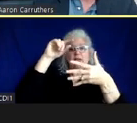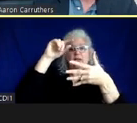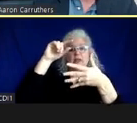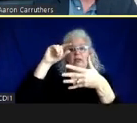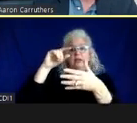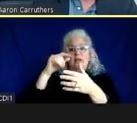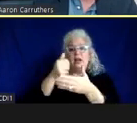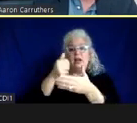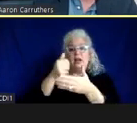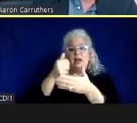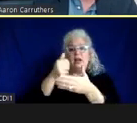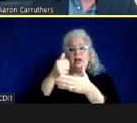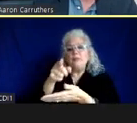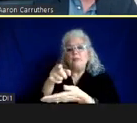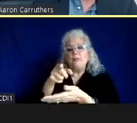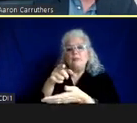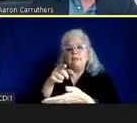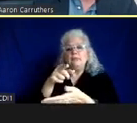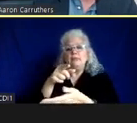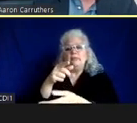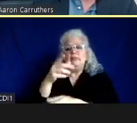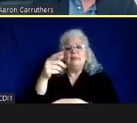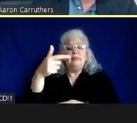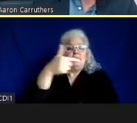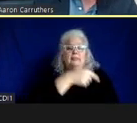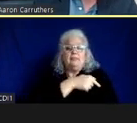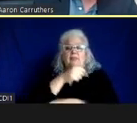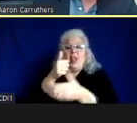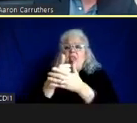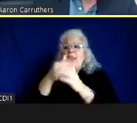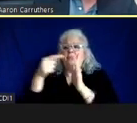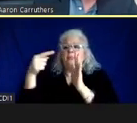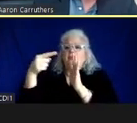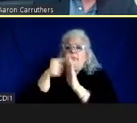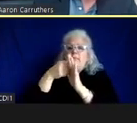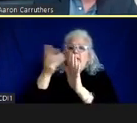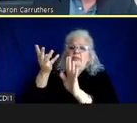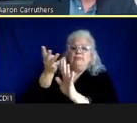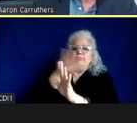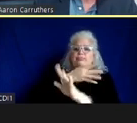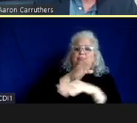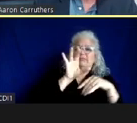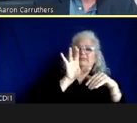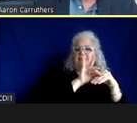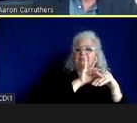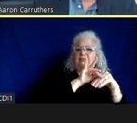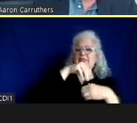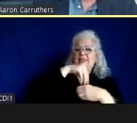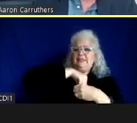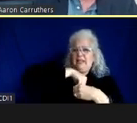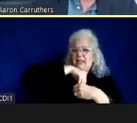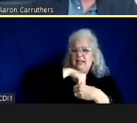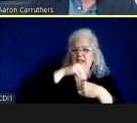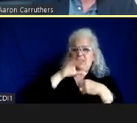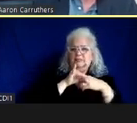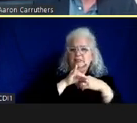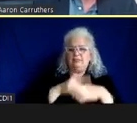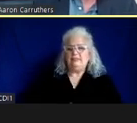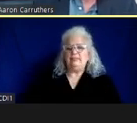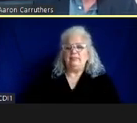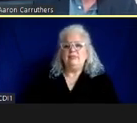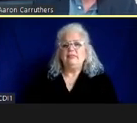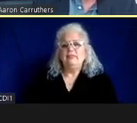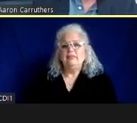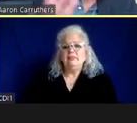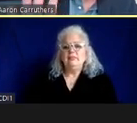important to you based on your allergies, and specifically if you have a diagnosis of anaphylaxis. The Moderna